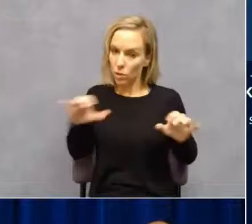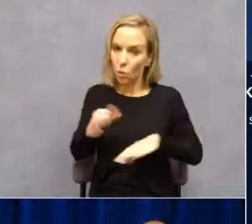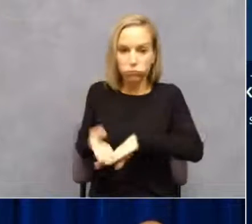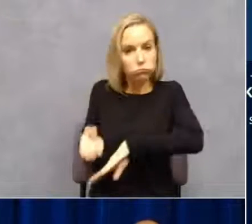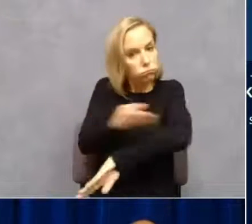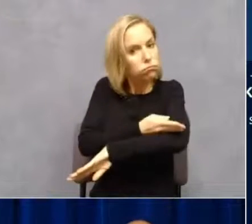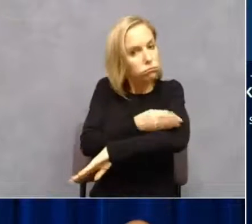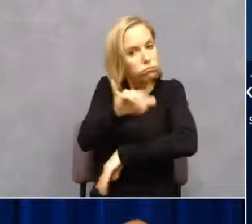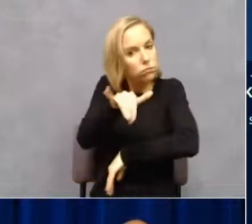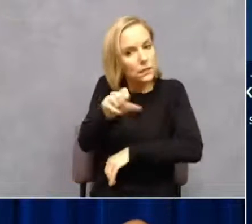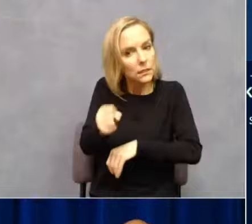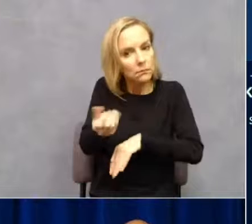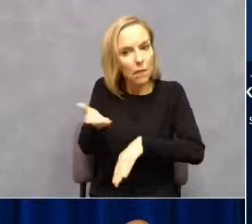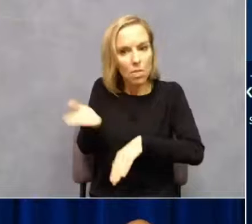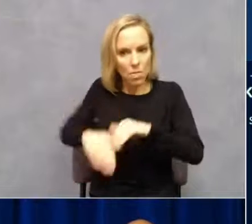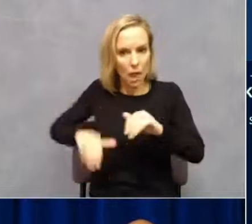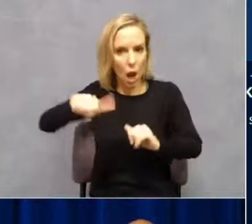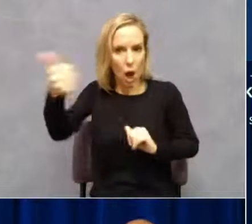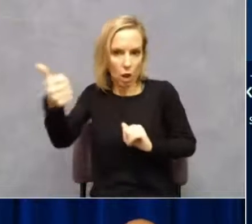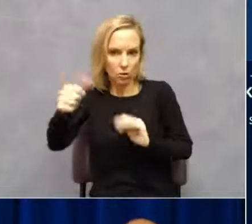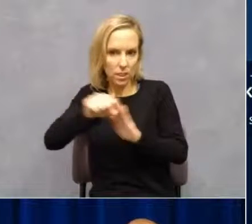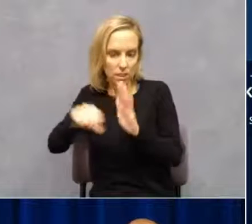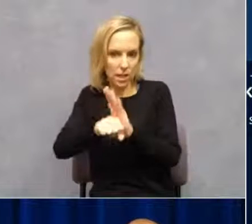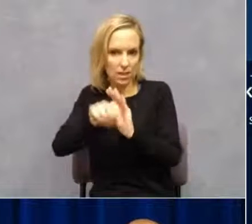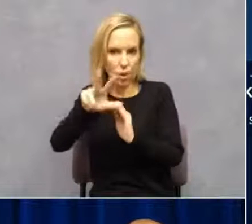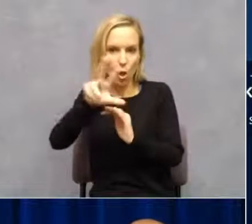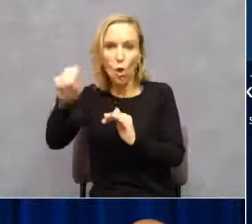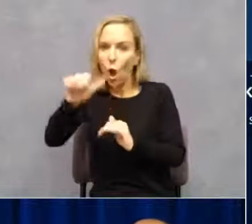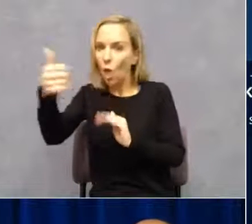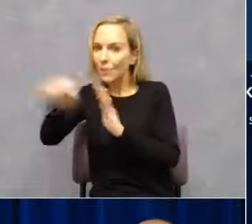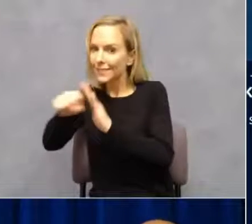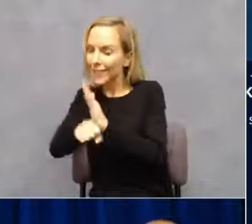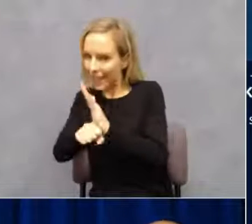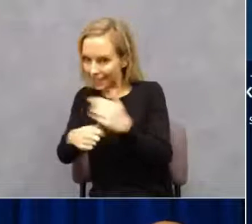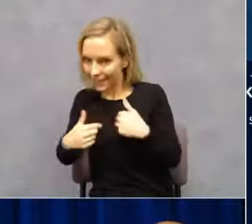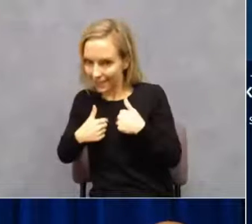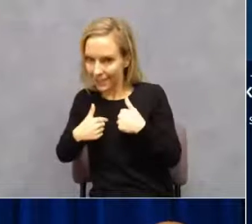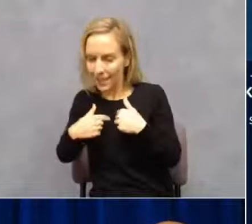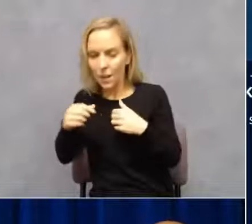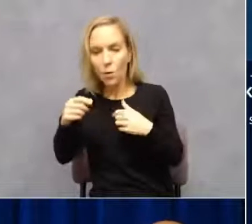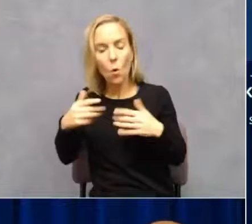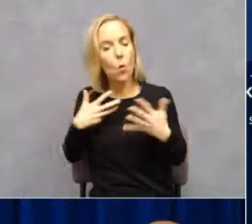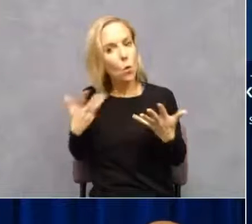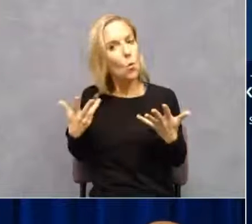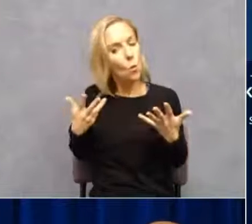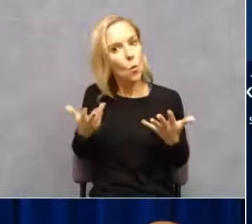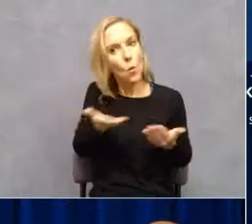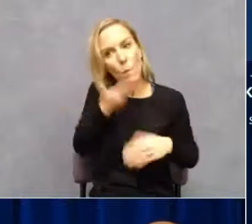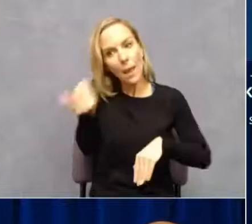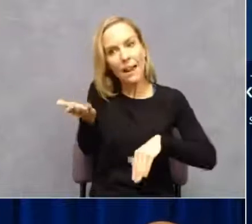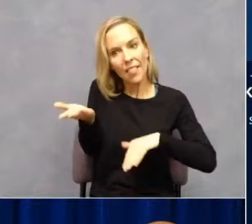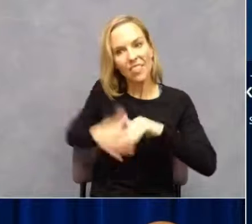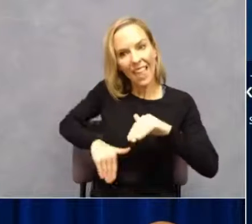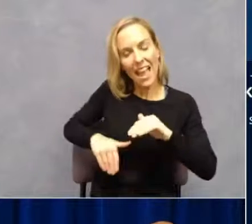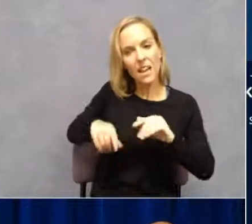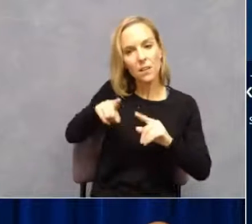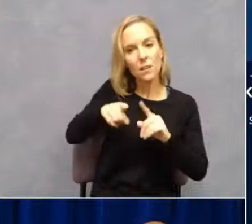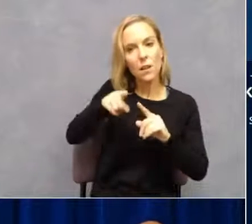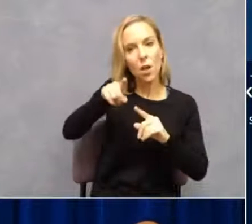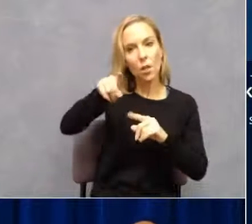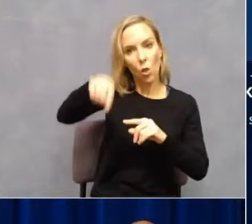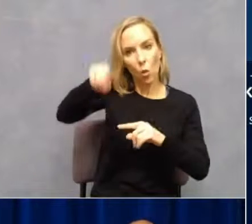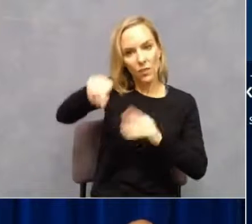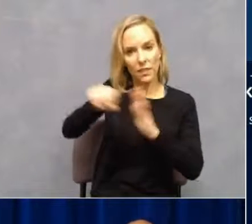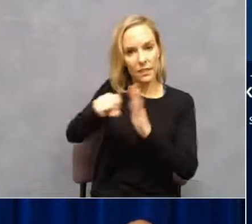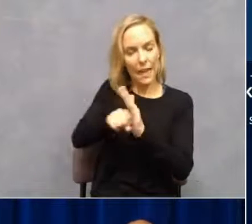than 30 or more states in the United States of America, and we have done extraordinarily better than the states that got hit the hardest. Now, New York